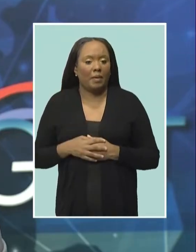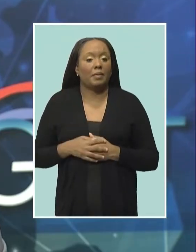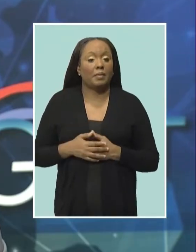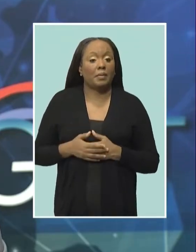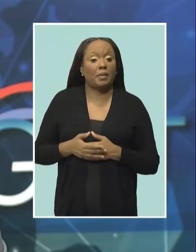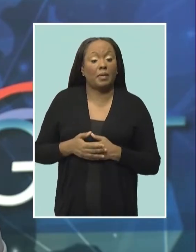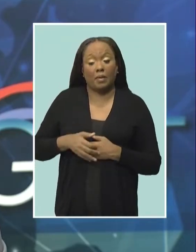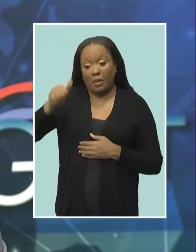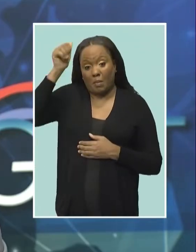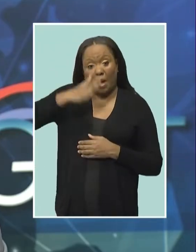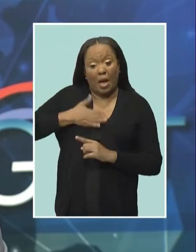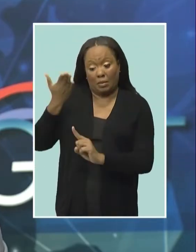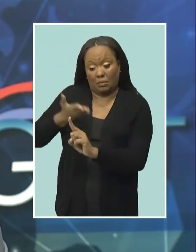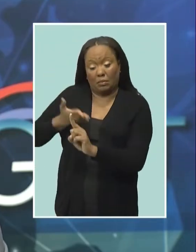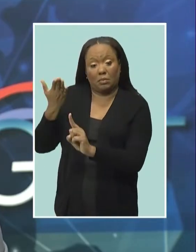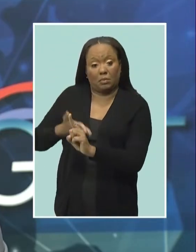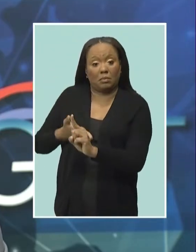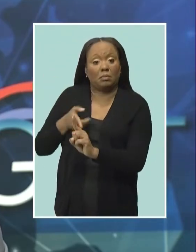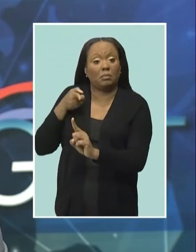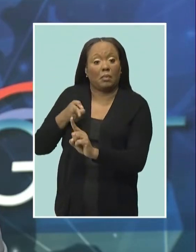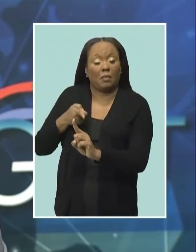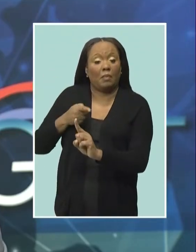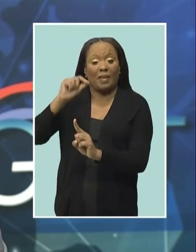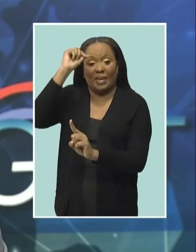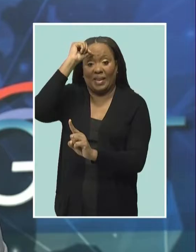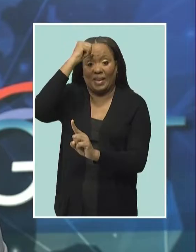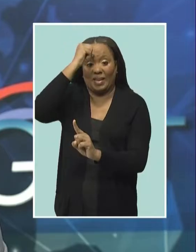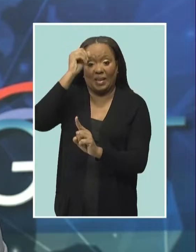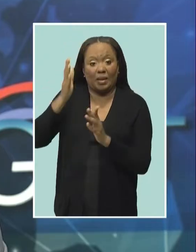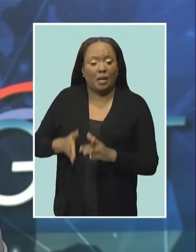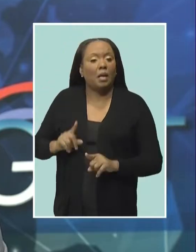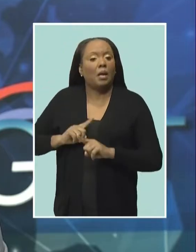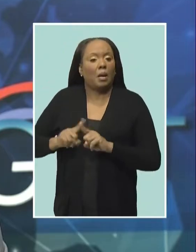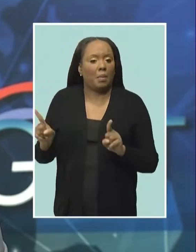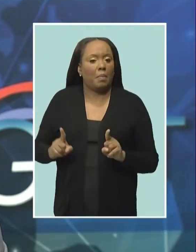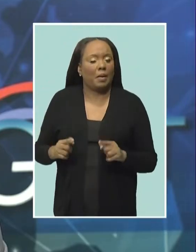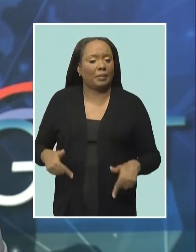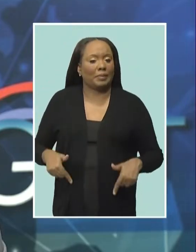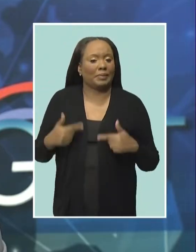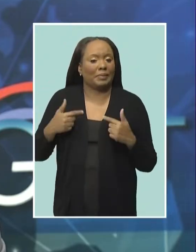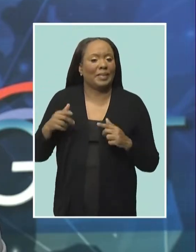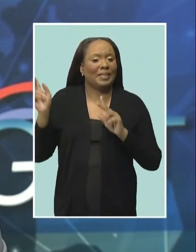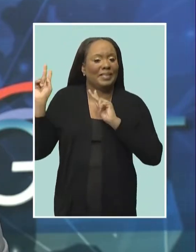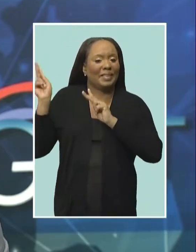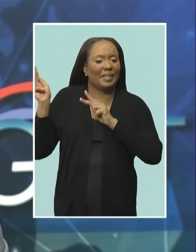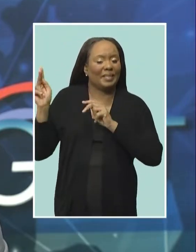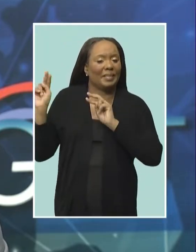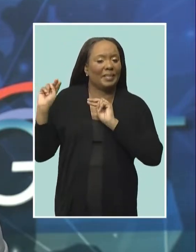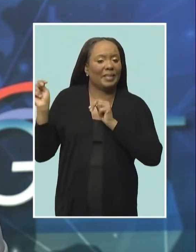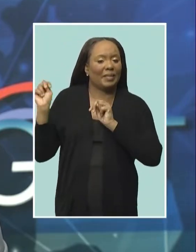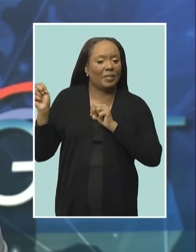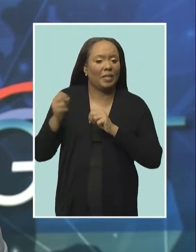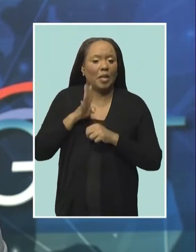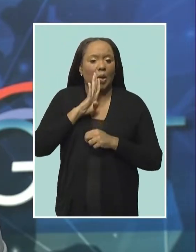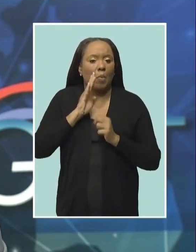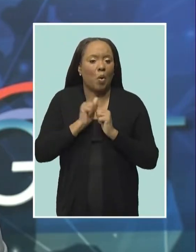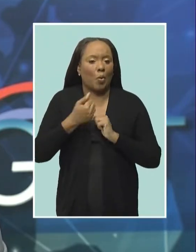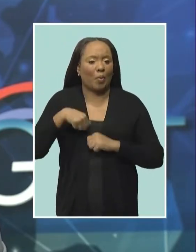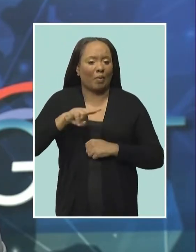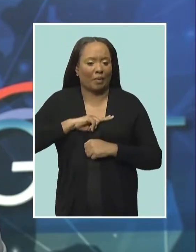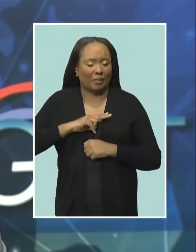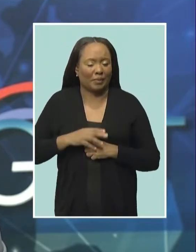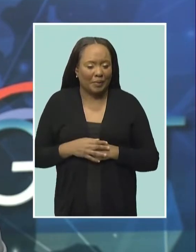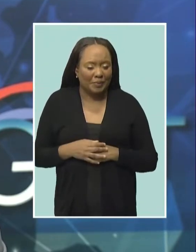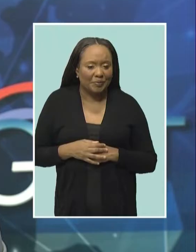Mr. Bath, who is originally from India but has been a citizen of St. Kitts and Nevis for 2 decades, spoke to the media after the presentation.